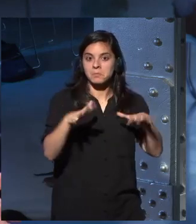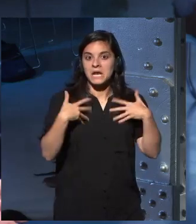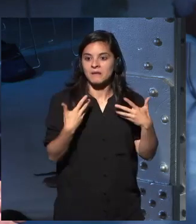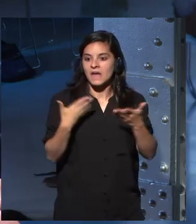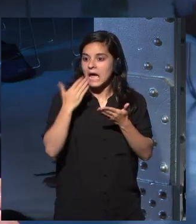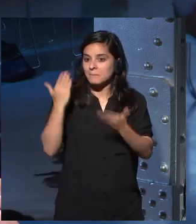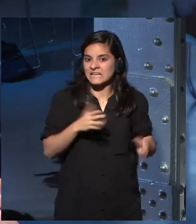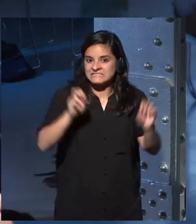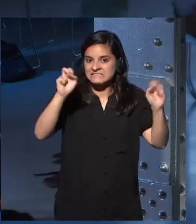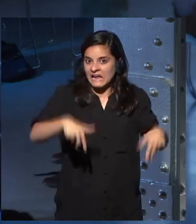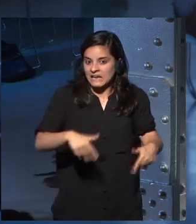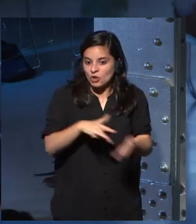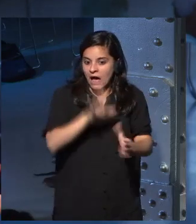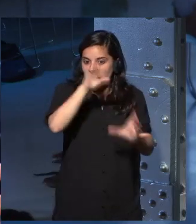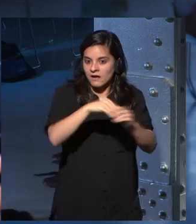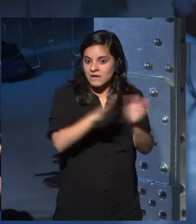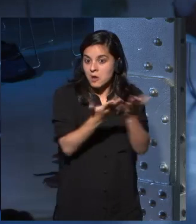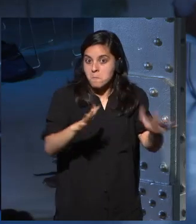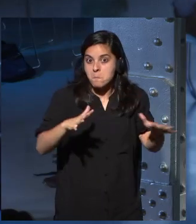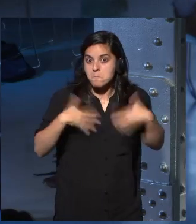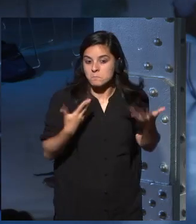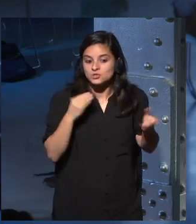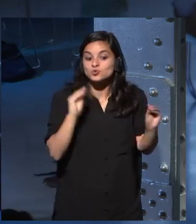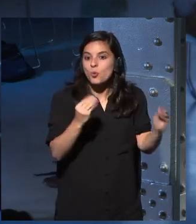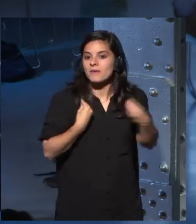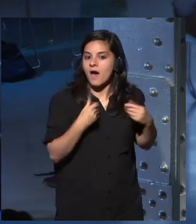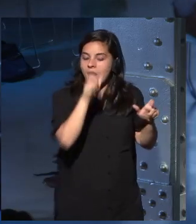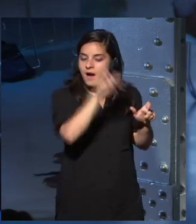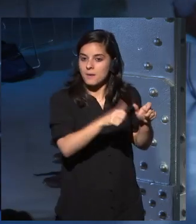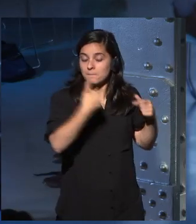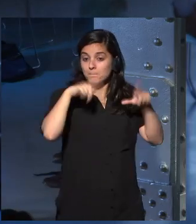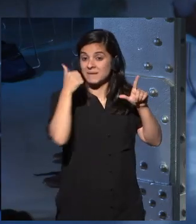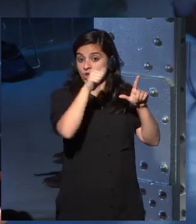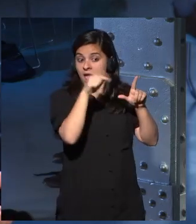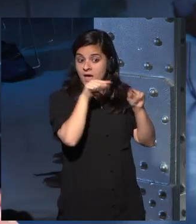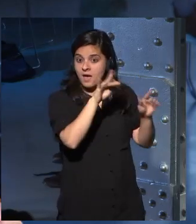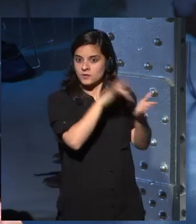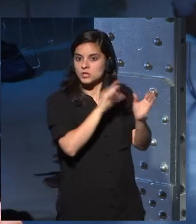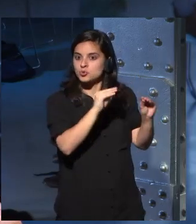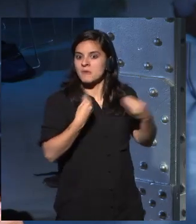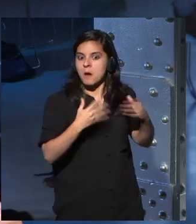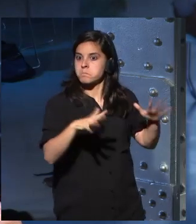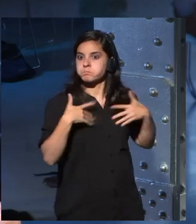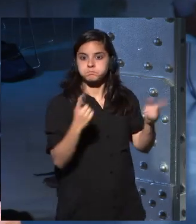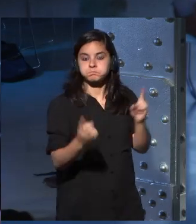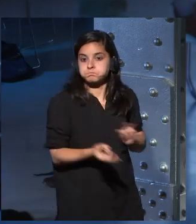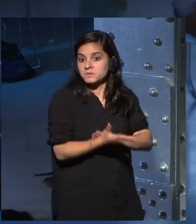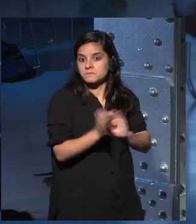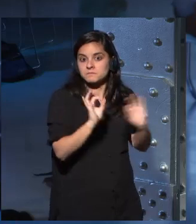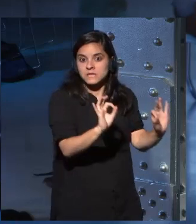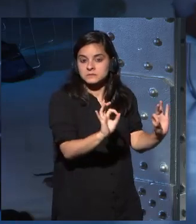main character. And in a similar way, she appeared without warning or invitation in my own